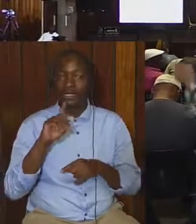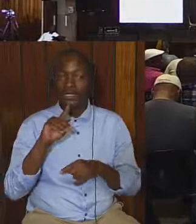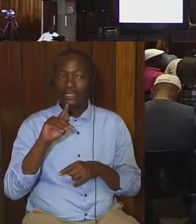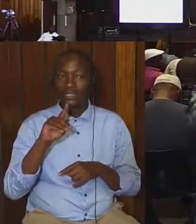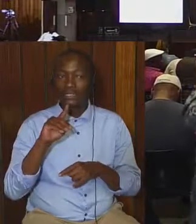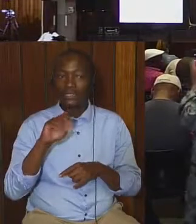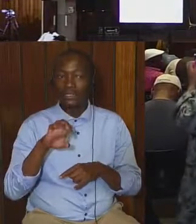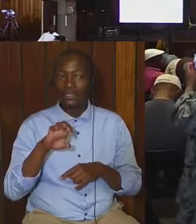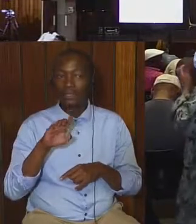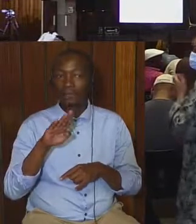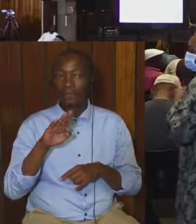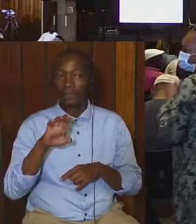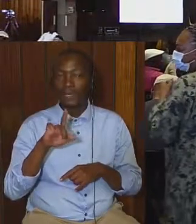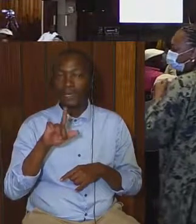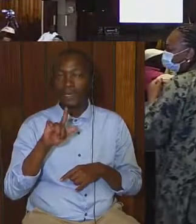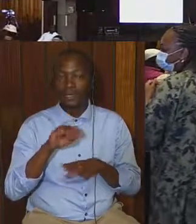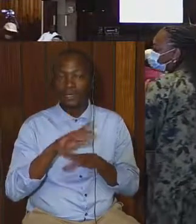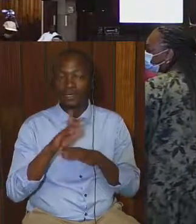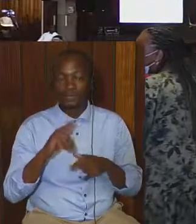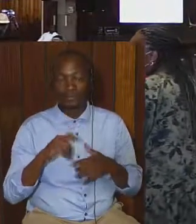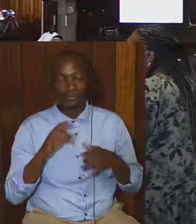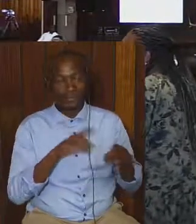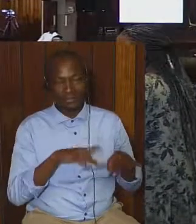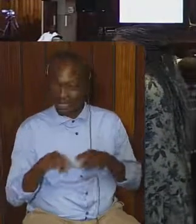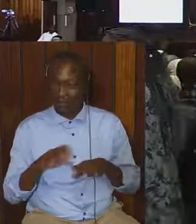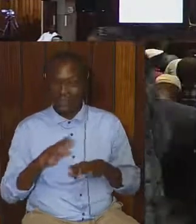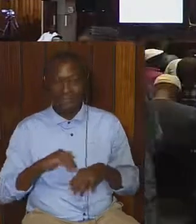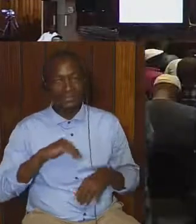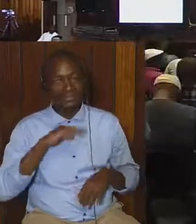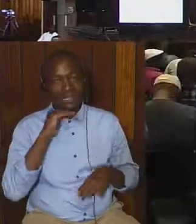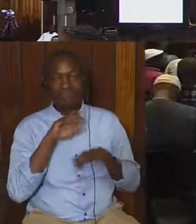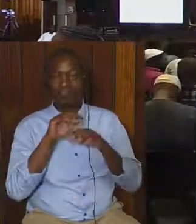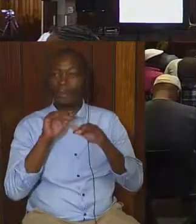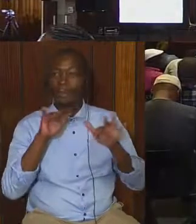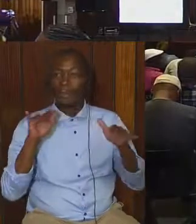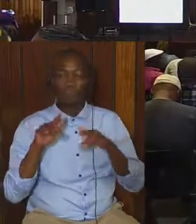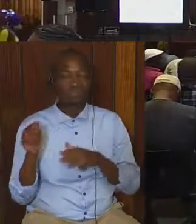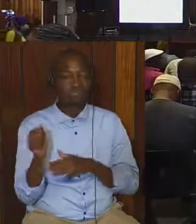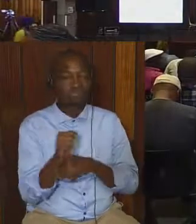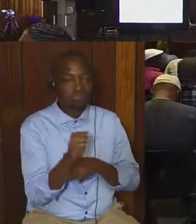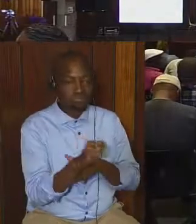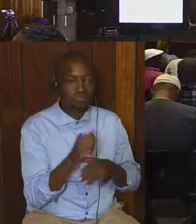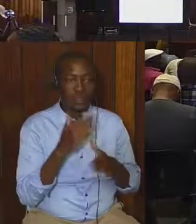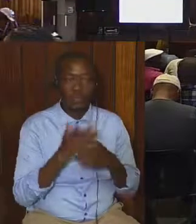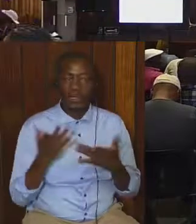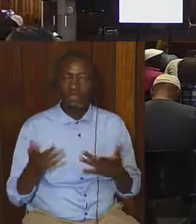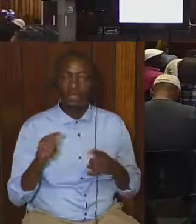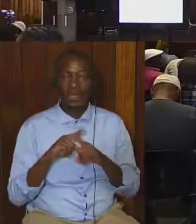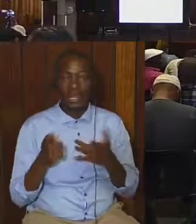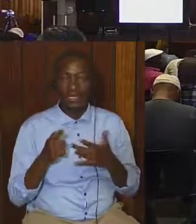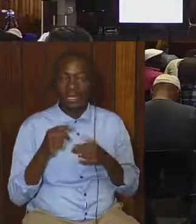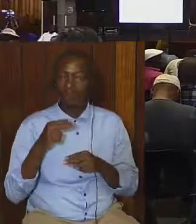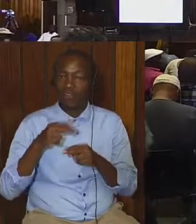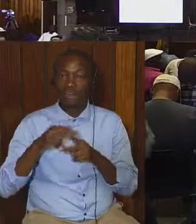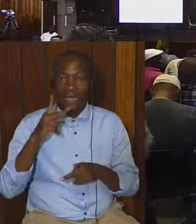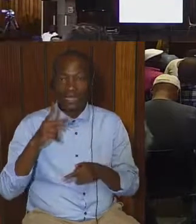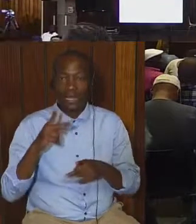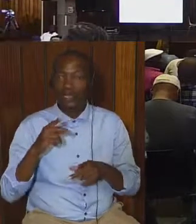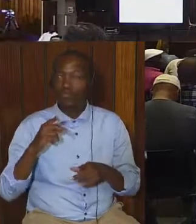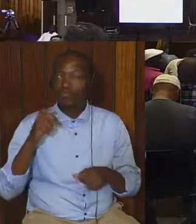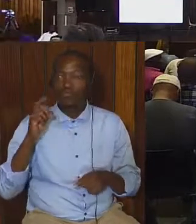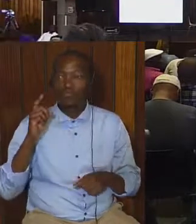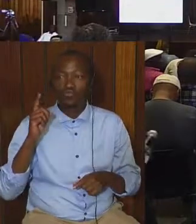No. Sihluphekile kwanele, abantu baqoshiwe emsebenzini kwanele. Abanye baphethe ama-final warning